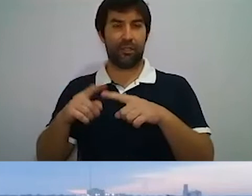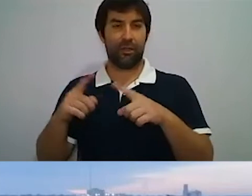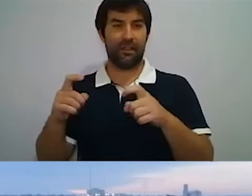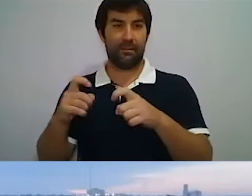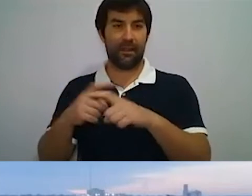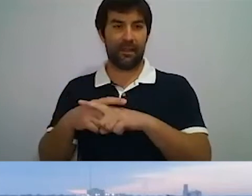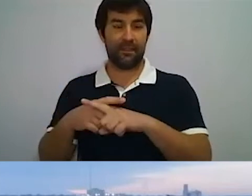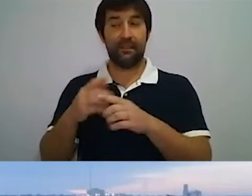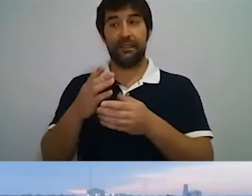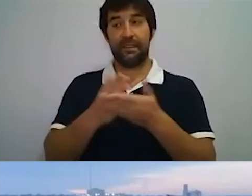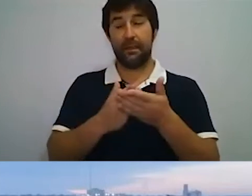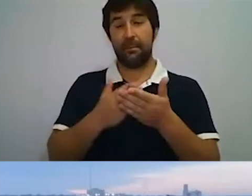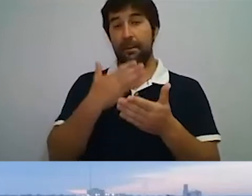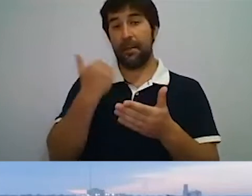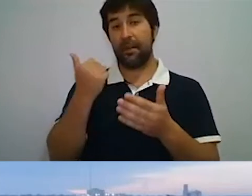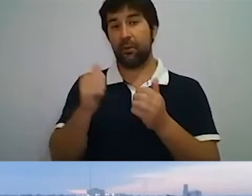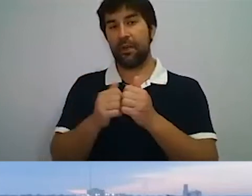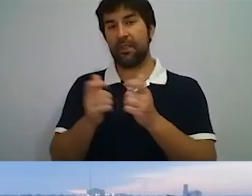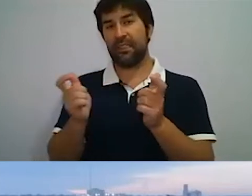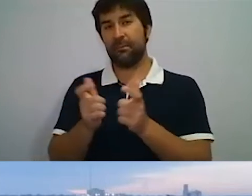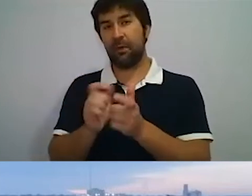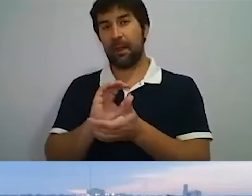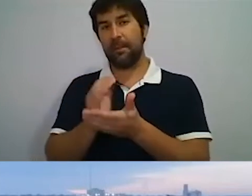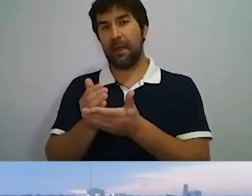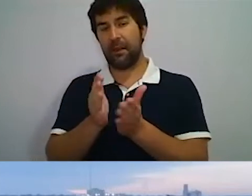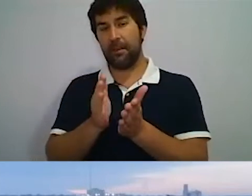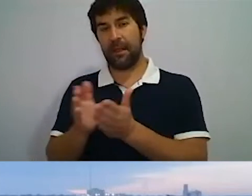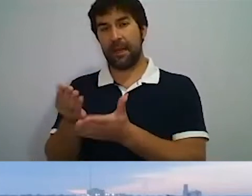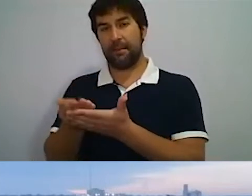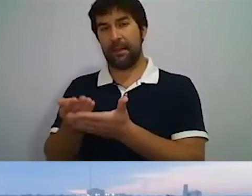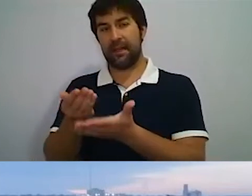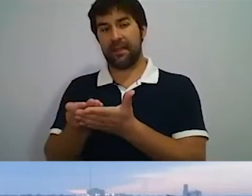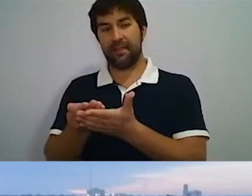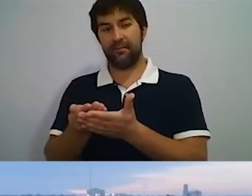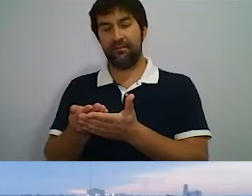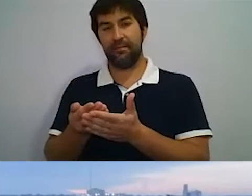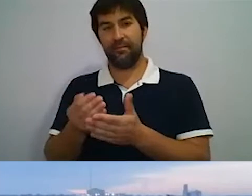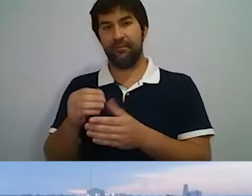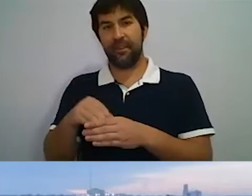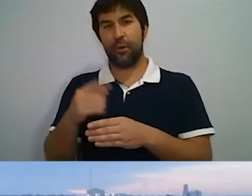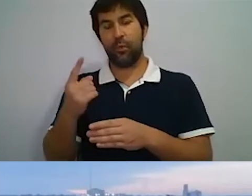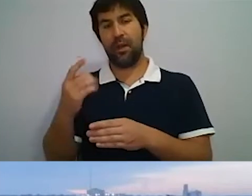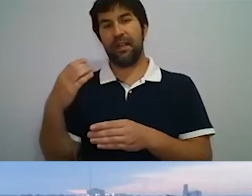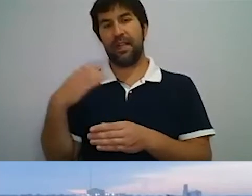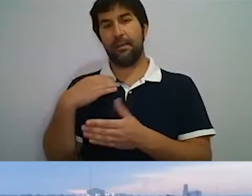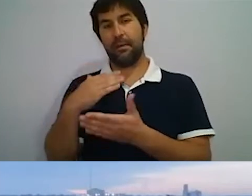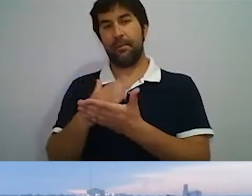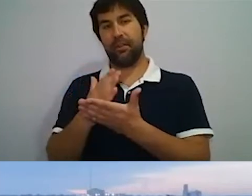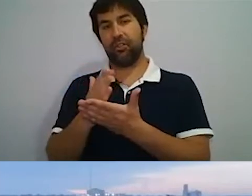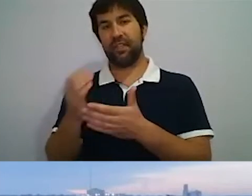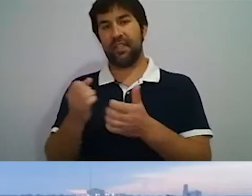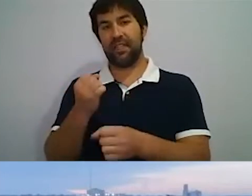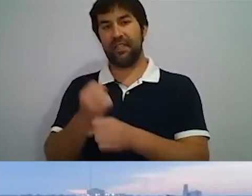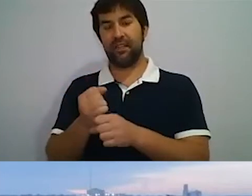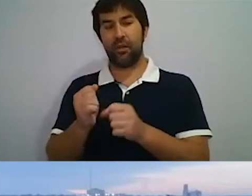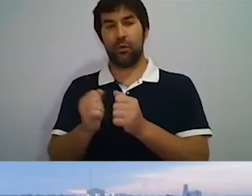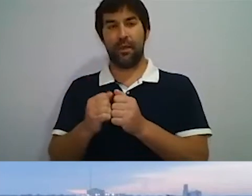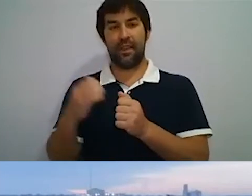our budget is a little bit more dynamic. We get this kind of Avengers scene, which I definitely appreciate. So thank you, Bill Urbanic, for giving us the cool cover on that